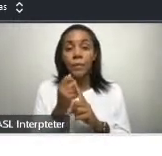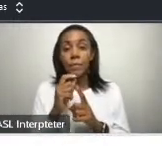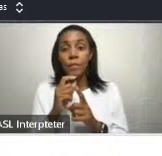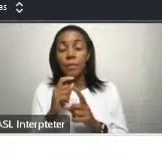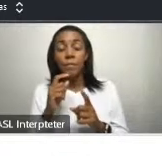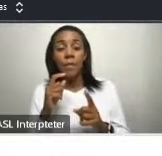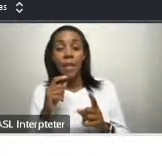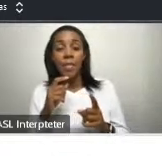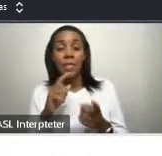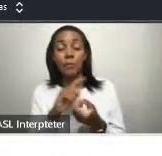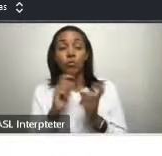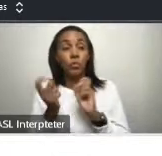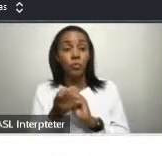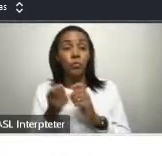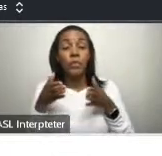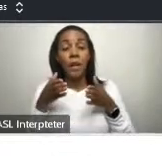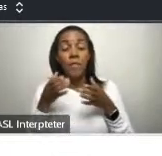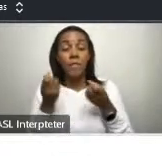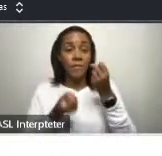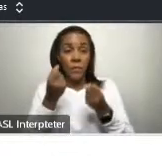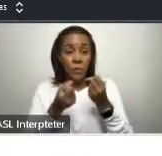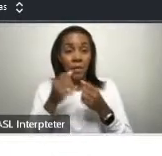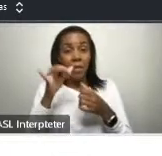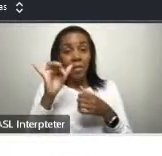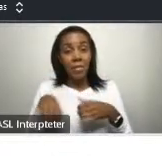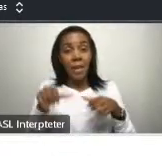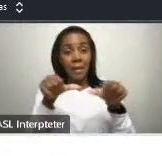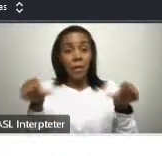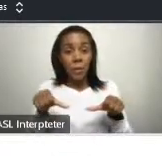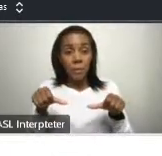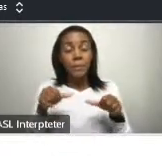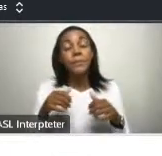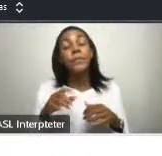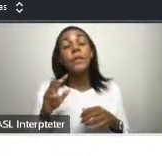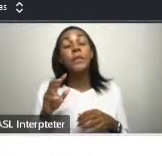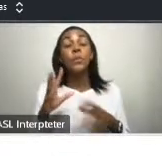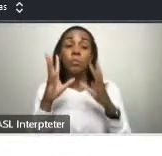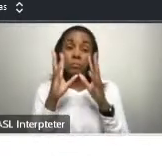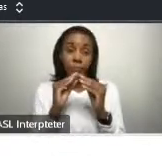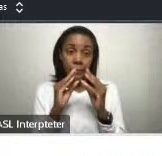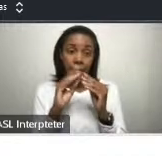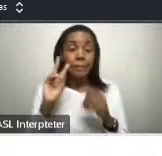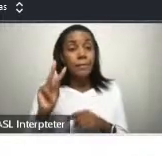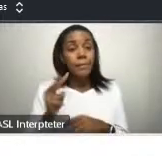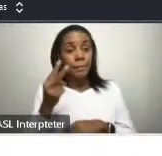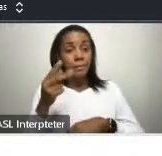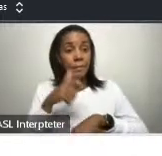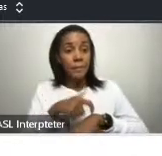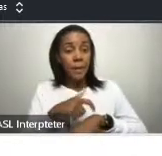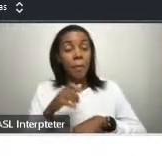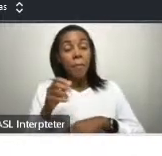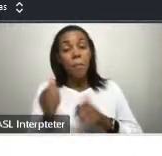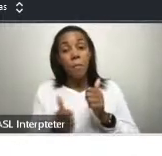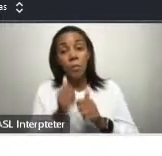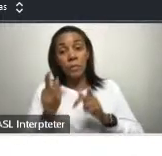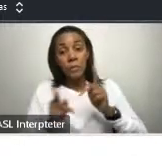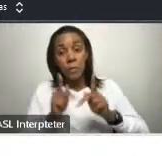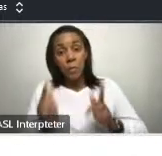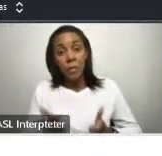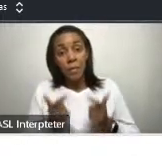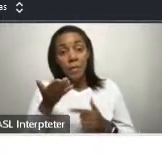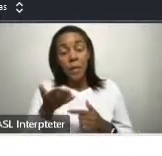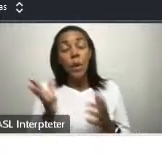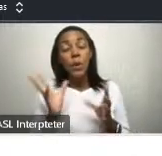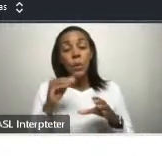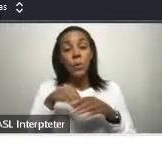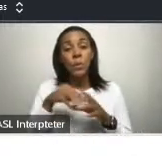vehicles in the area. We had the second meeting, and all of the constituents in the area, including the neighborhood